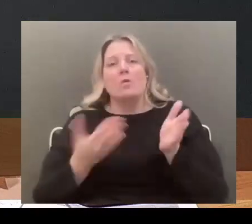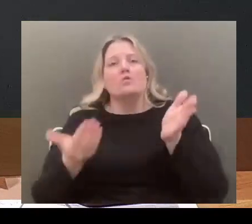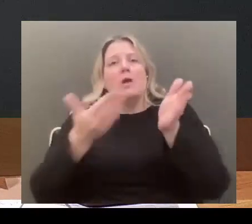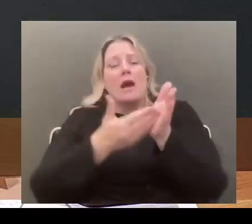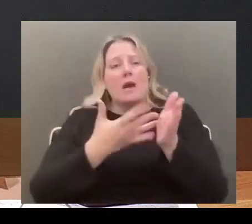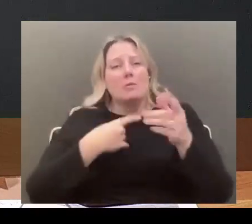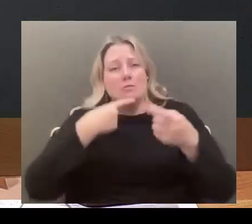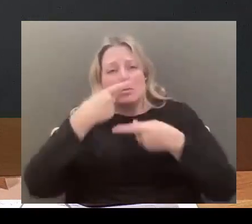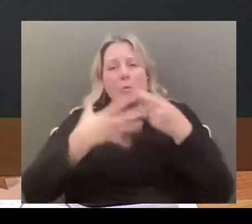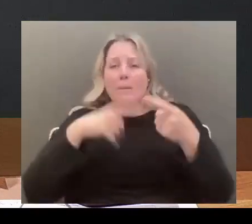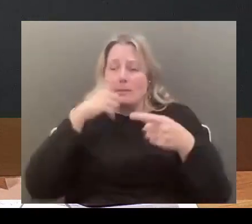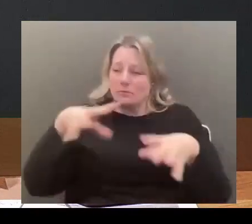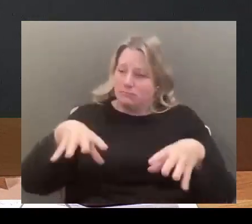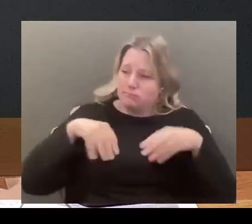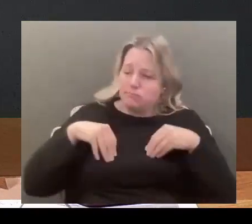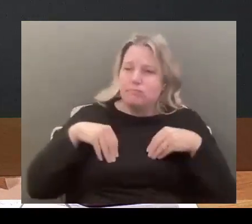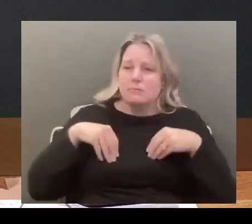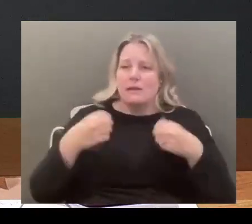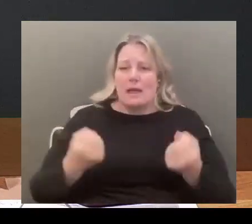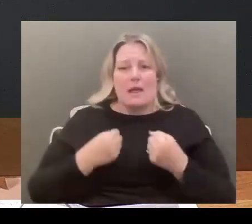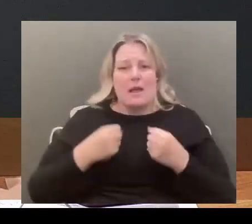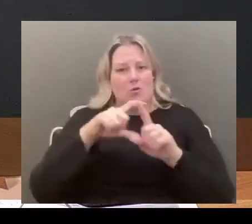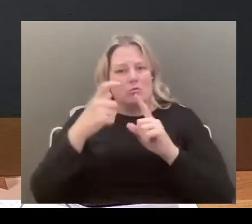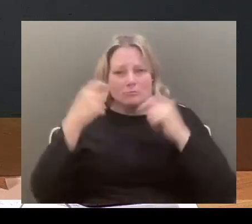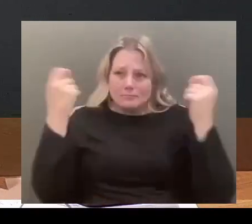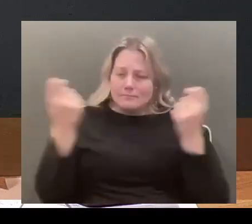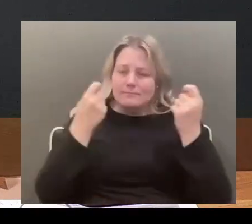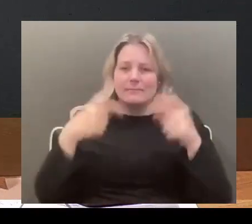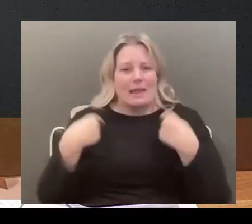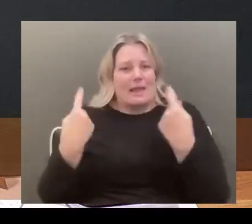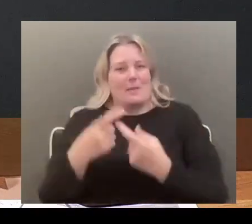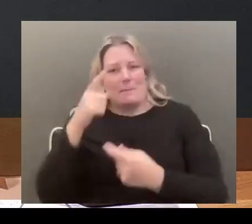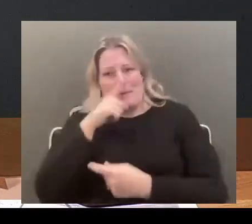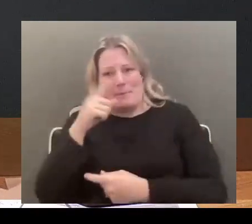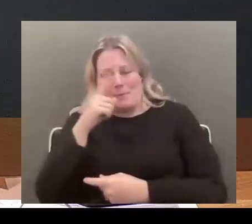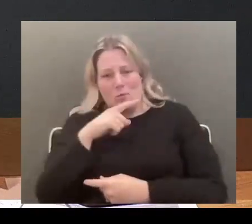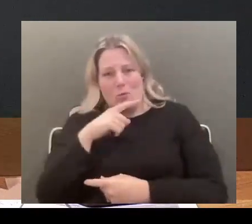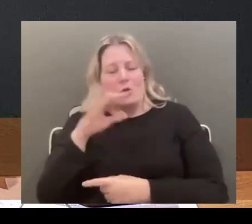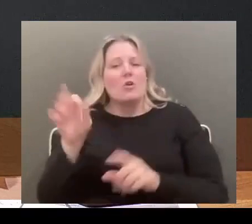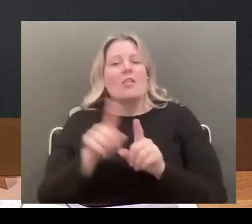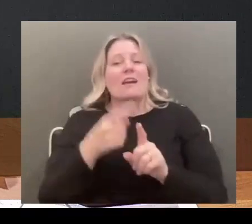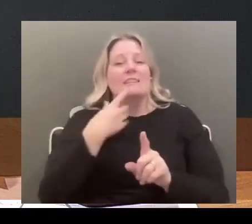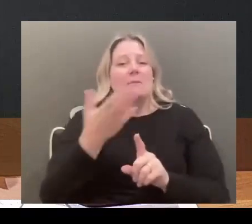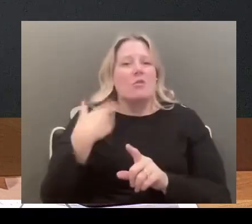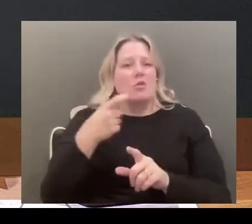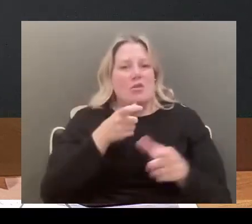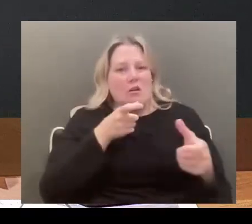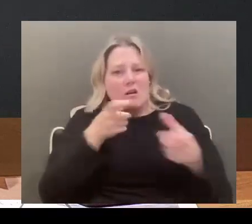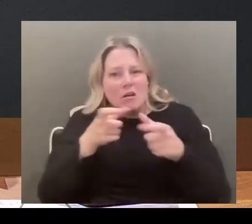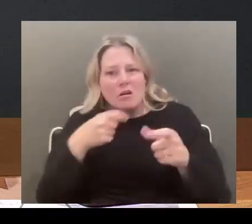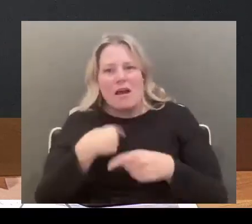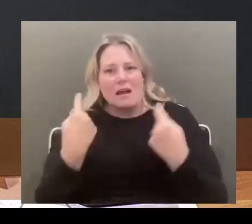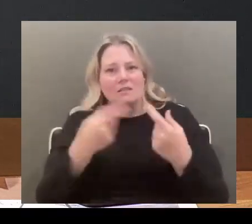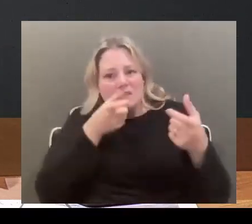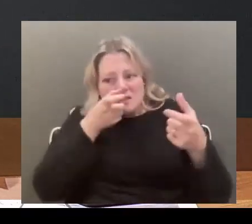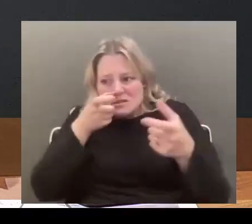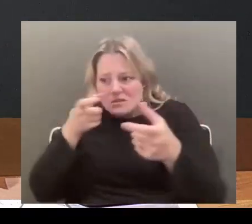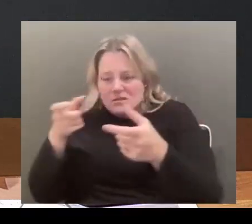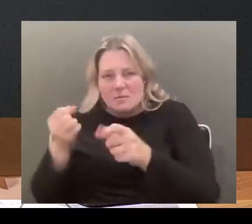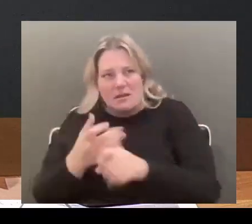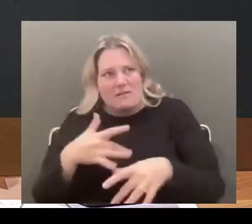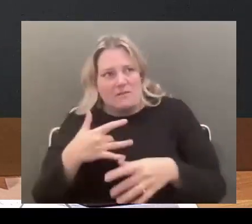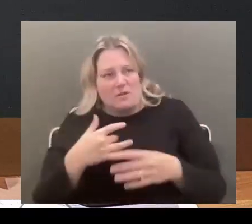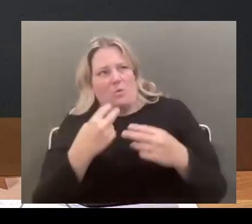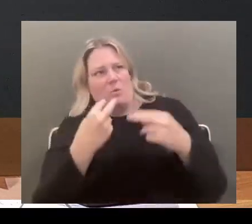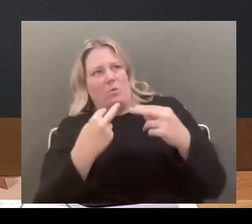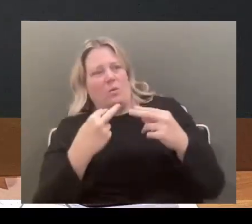our culture, embrace us as a people, rather than, to go to my point earlier around regulating us and making us further impoverished